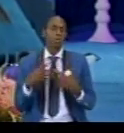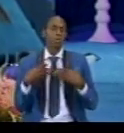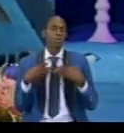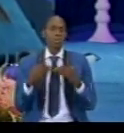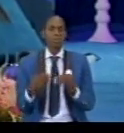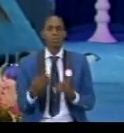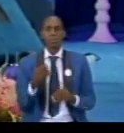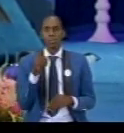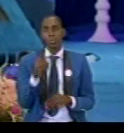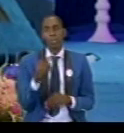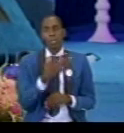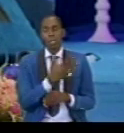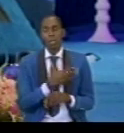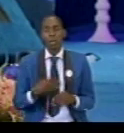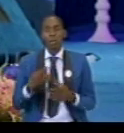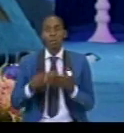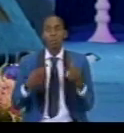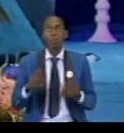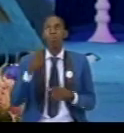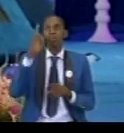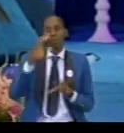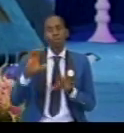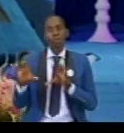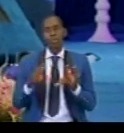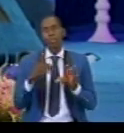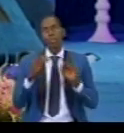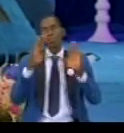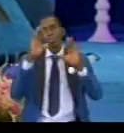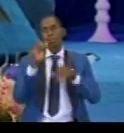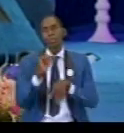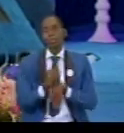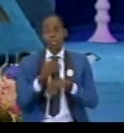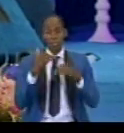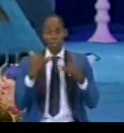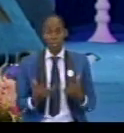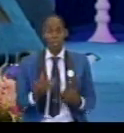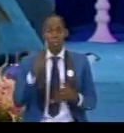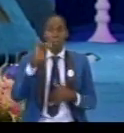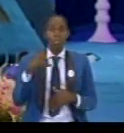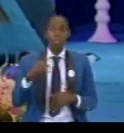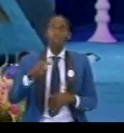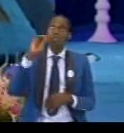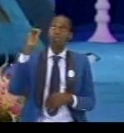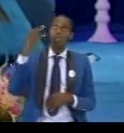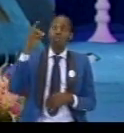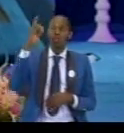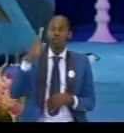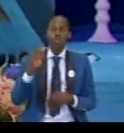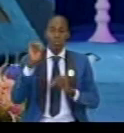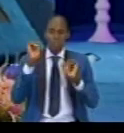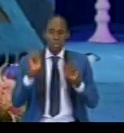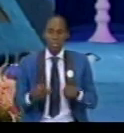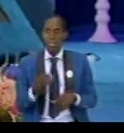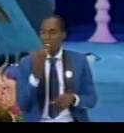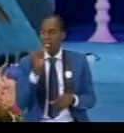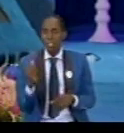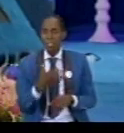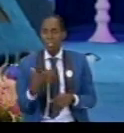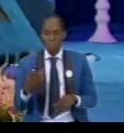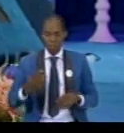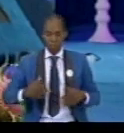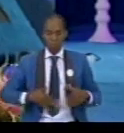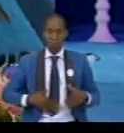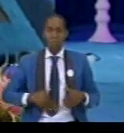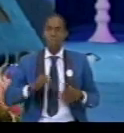behold, God did the miracle. Now, by the grace of God, I can eat everything. My tummy has come down.